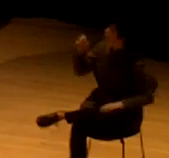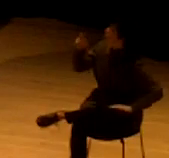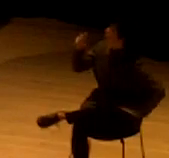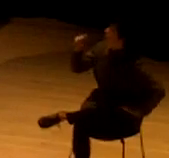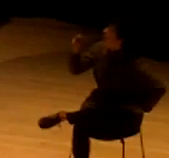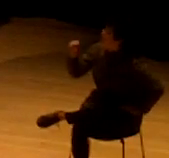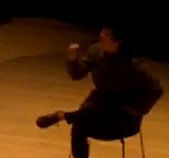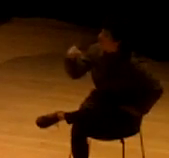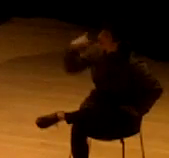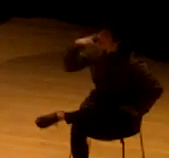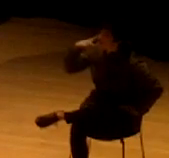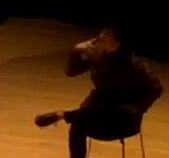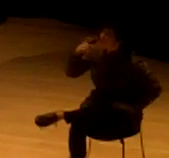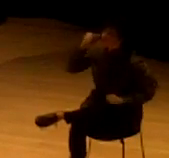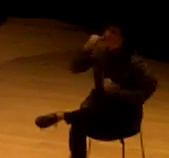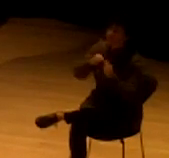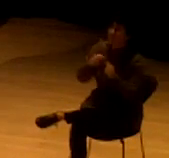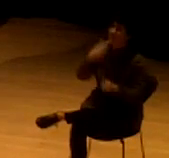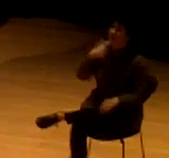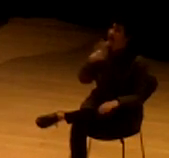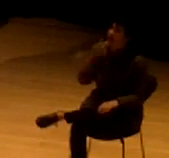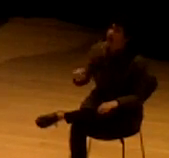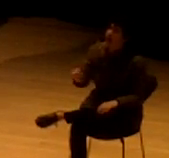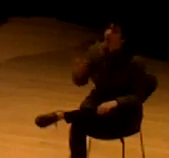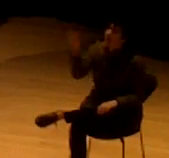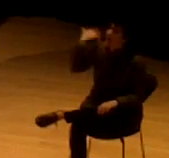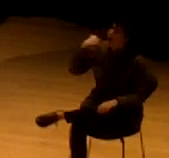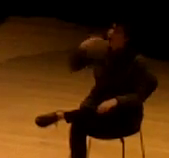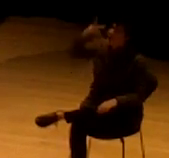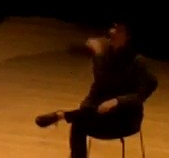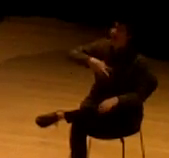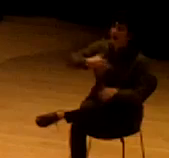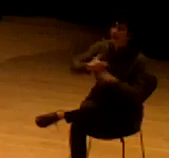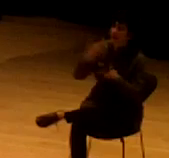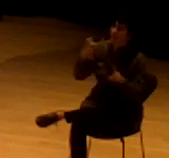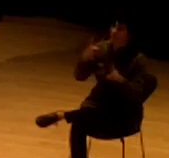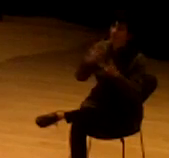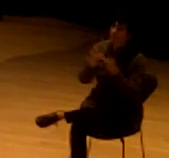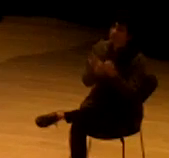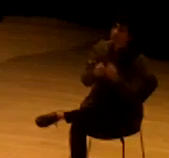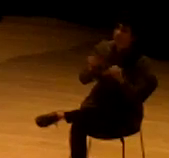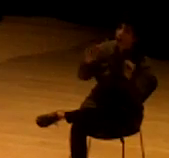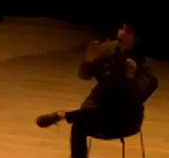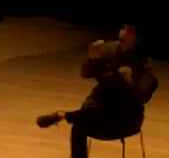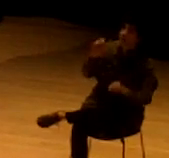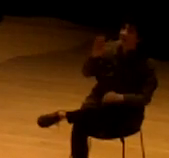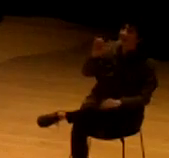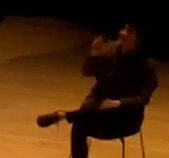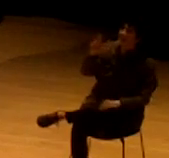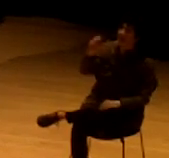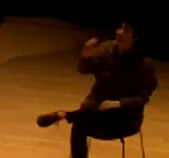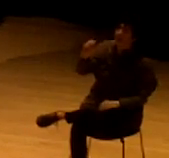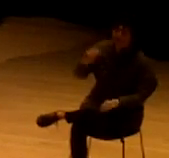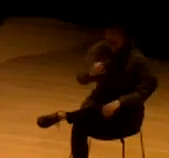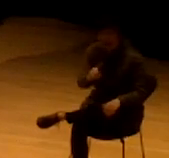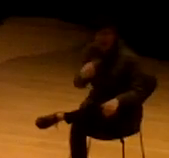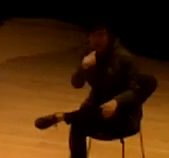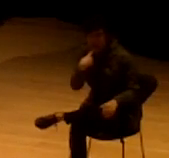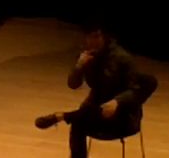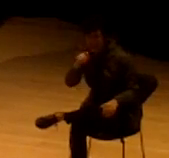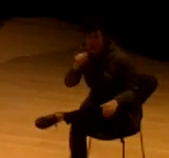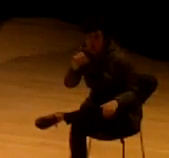I said sternum, right? I mean, you never know, right? You learn so much at ReelAbilities. But, you know,